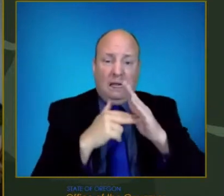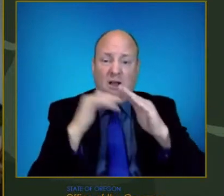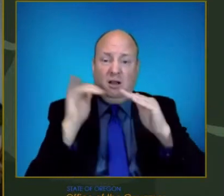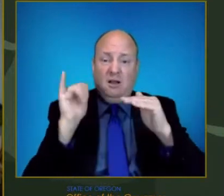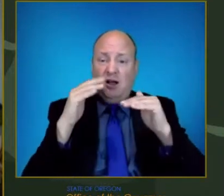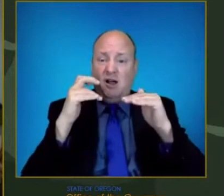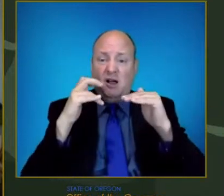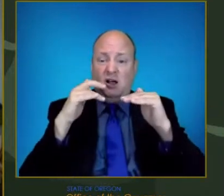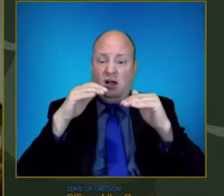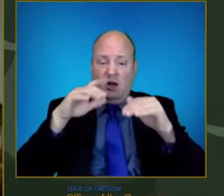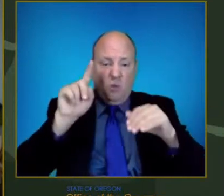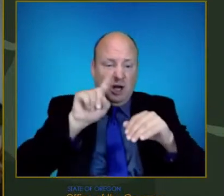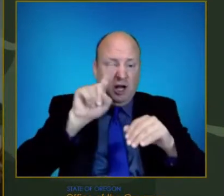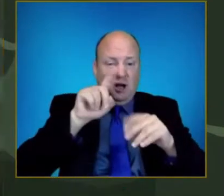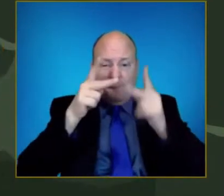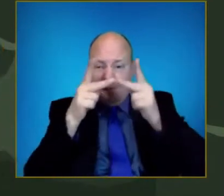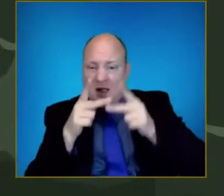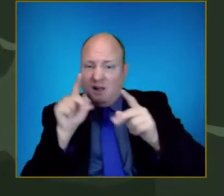racial lines.